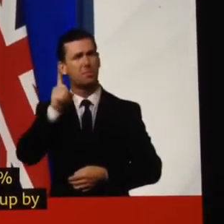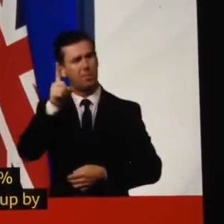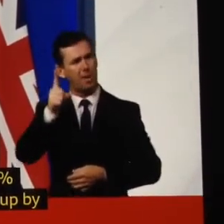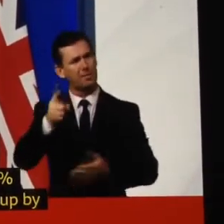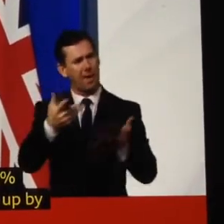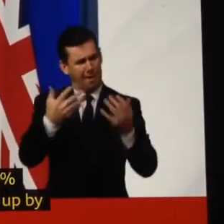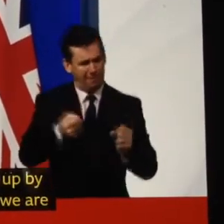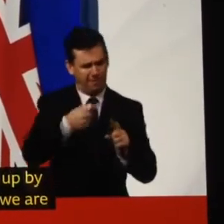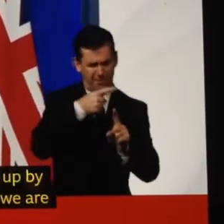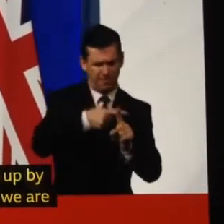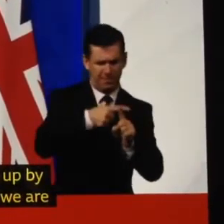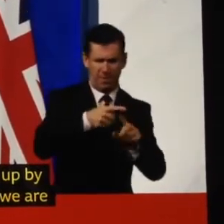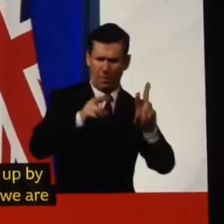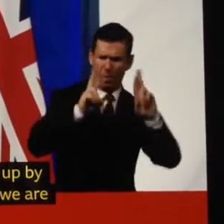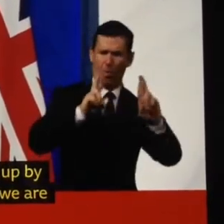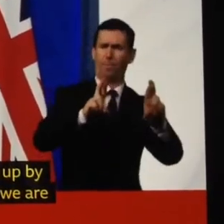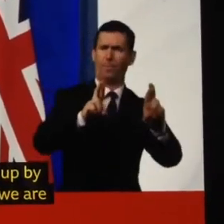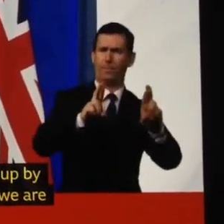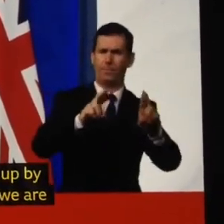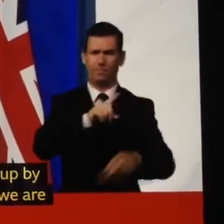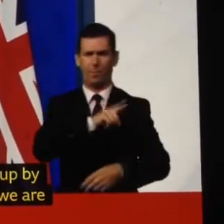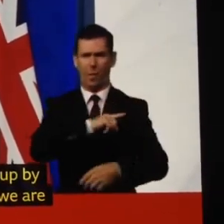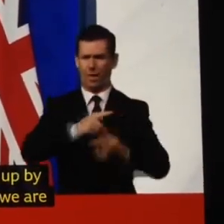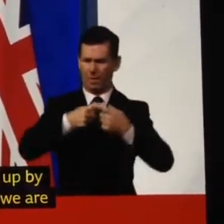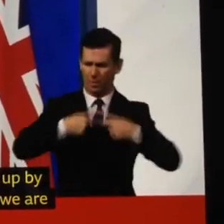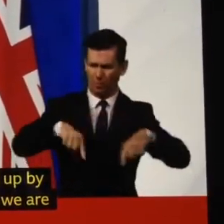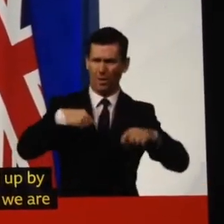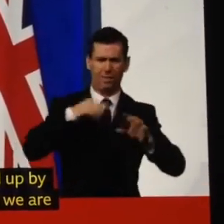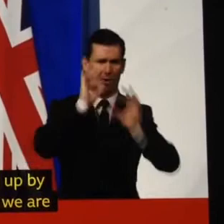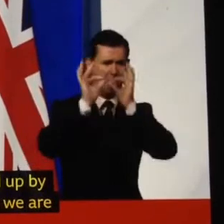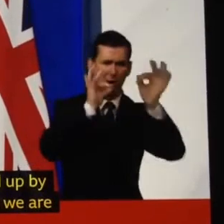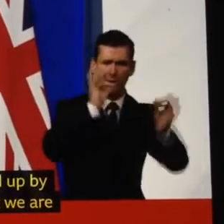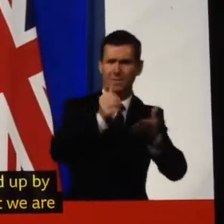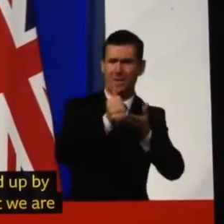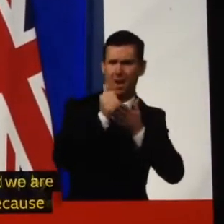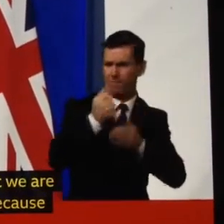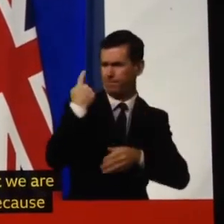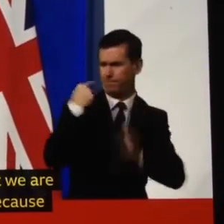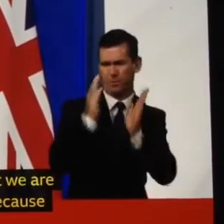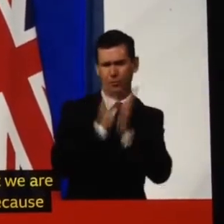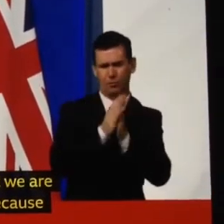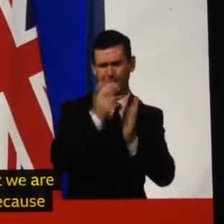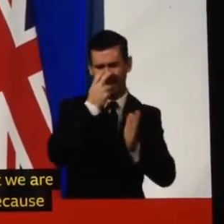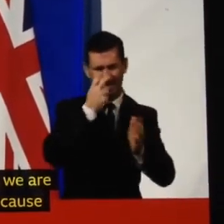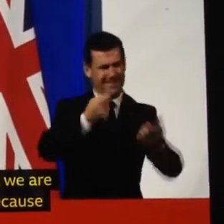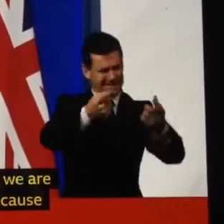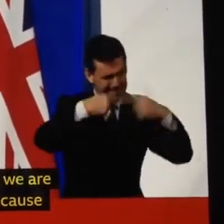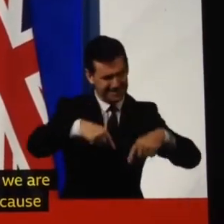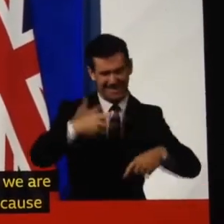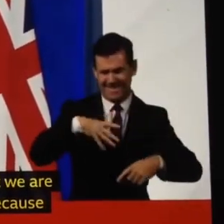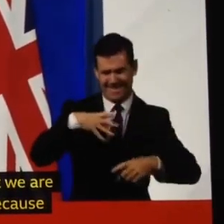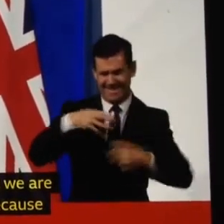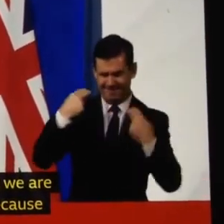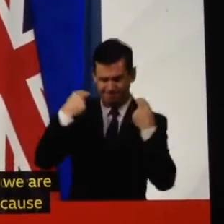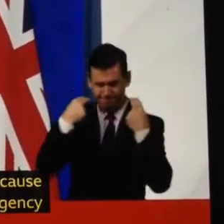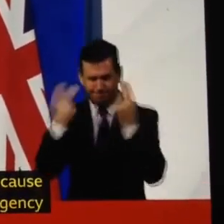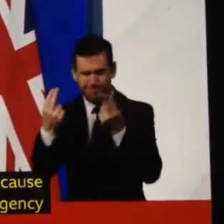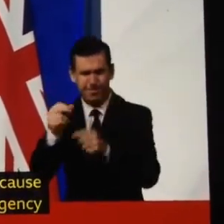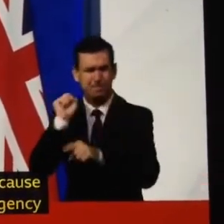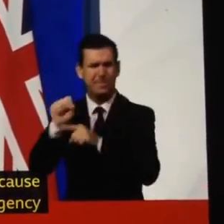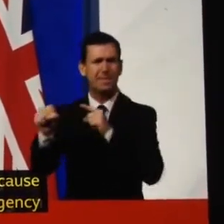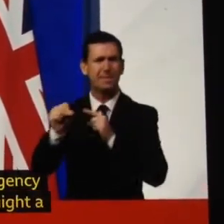hope, because since we launched our emergency Omicron appeal on Sunday night, a great national fight back has begun, and